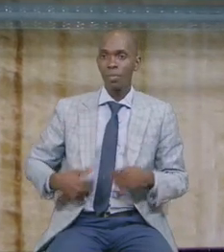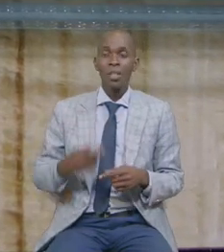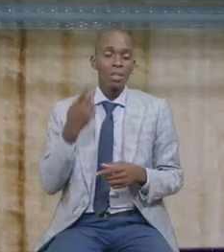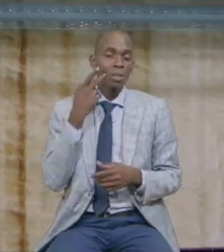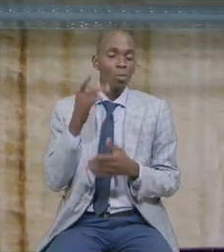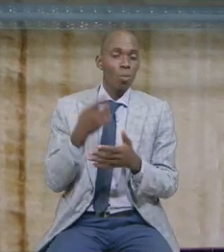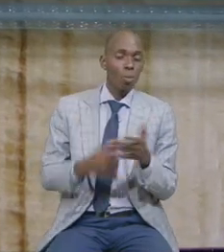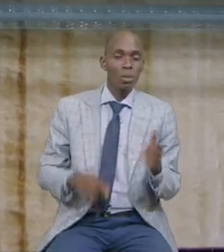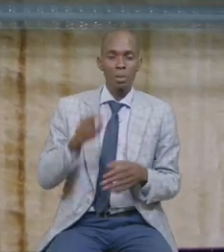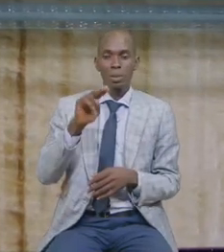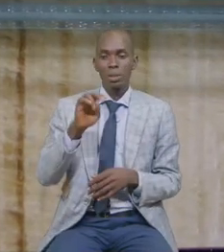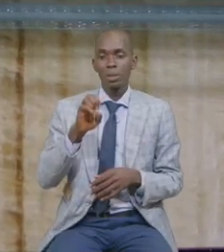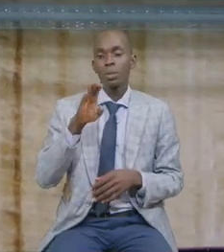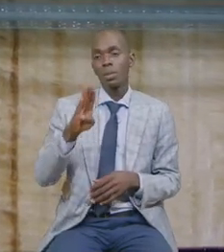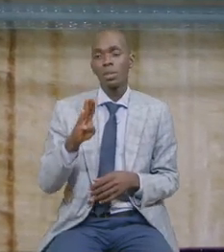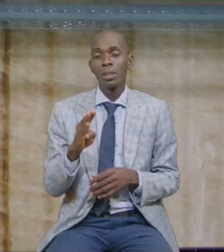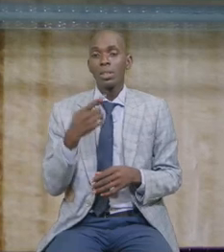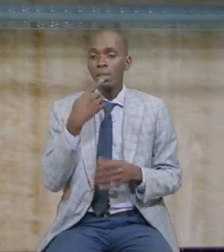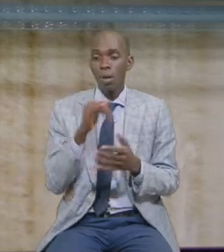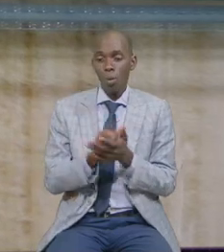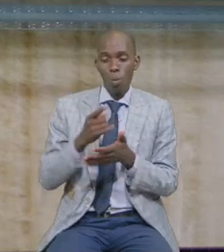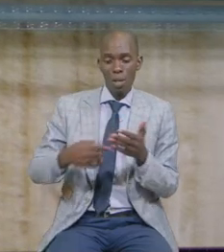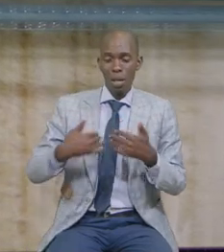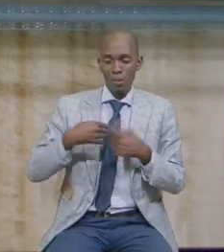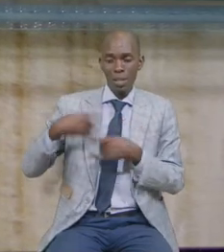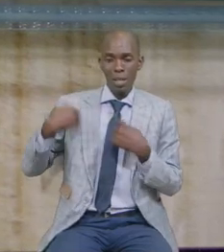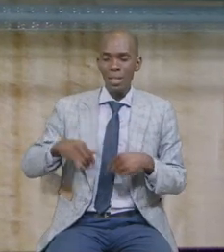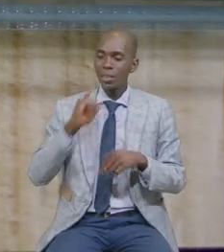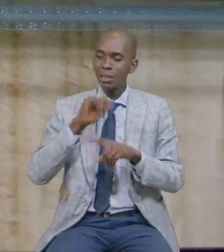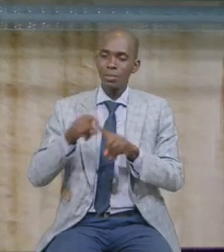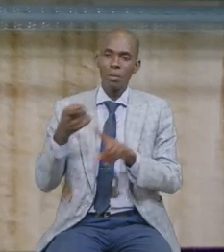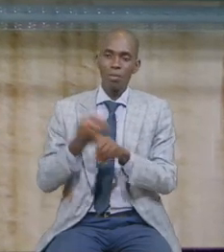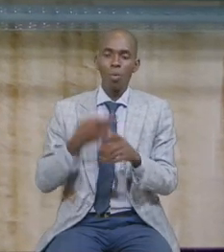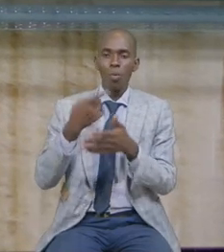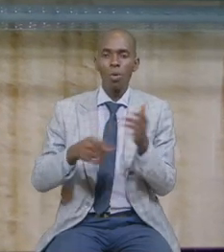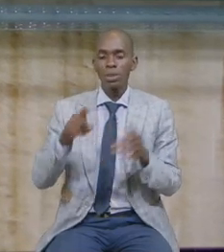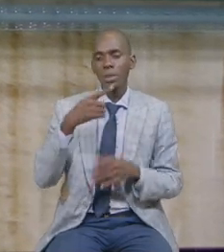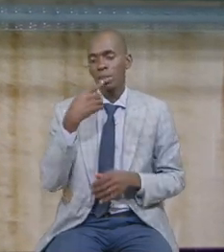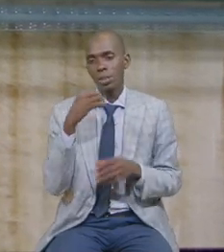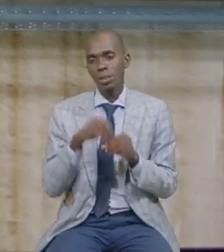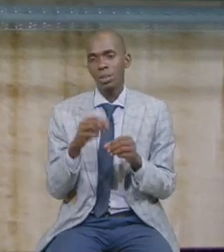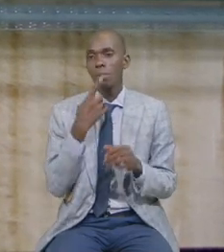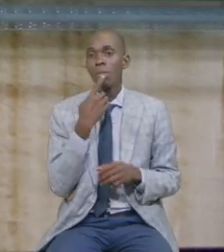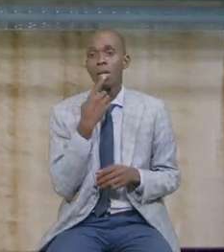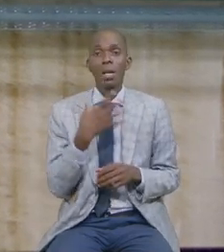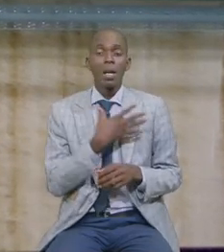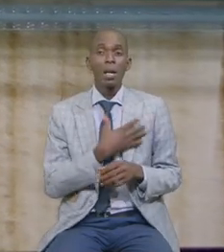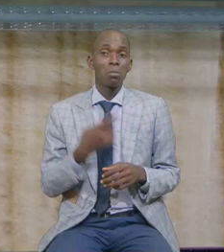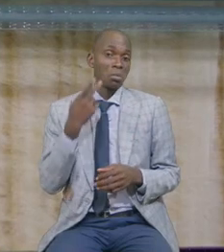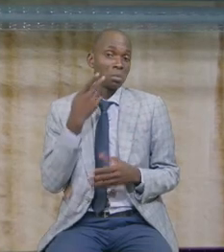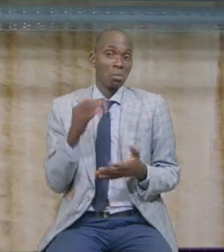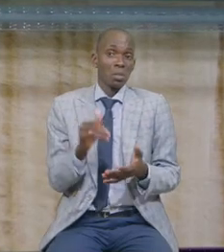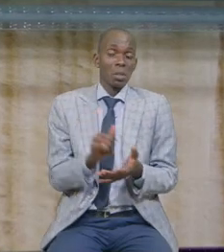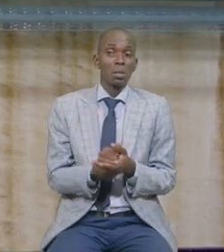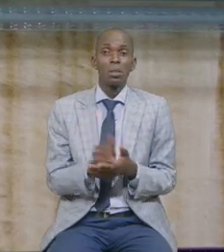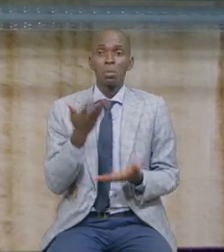from you know from his birth is been put there by tradition it's been put there by the families we put there